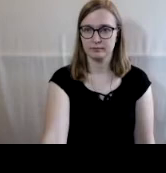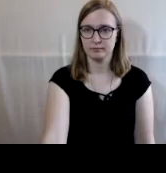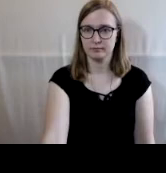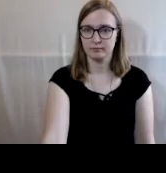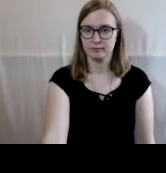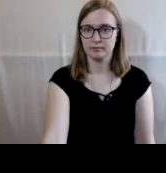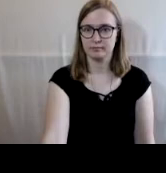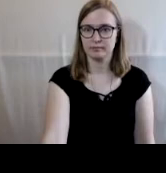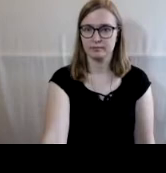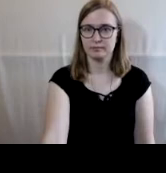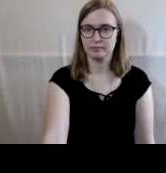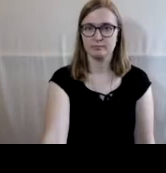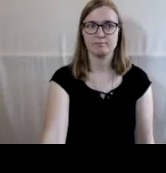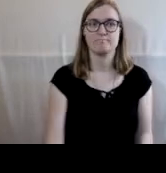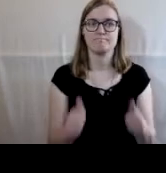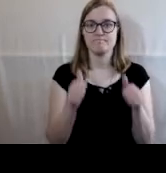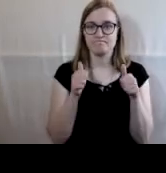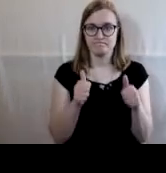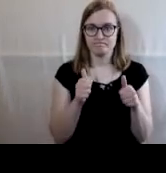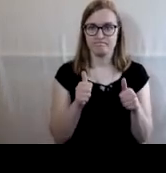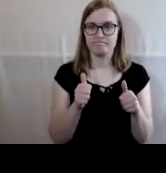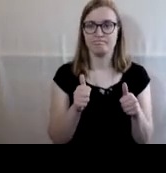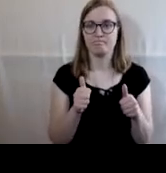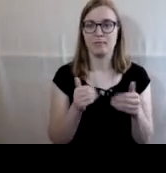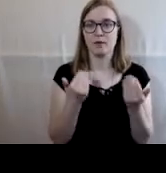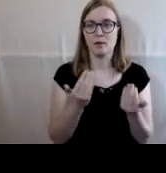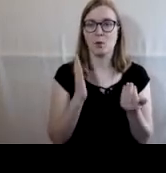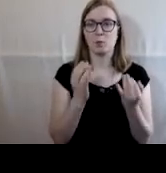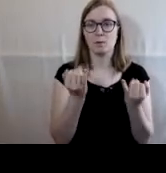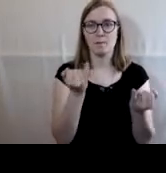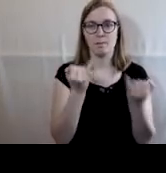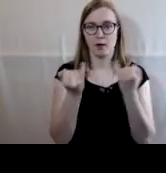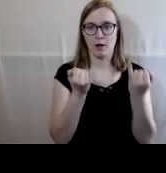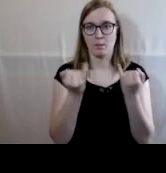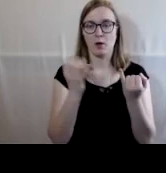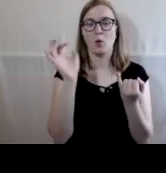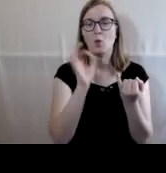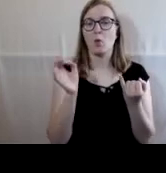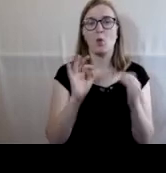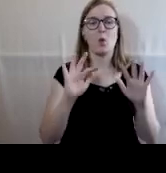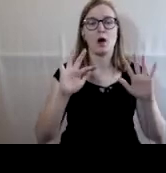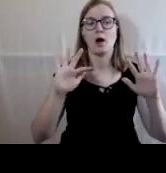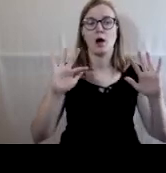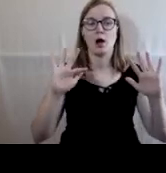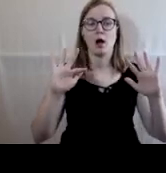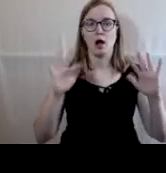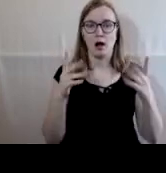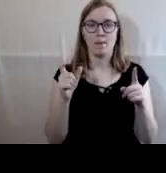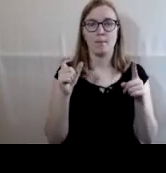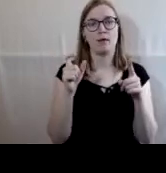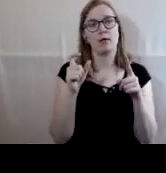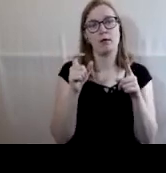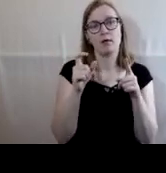So we're going to talk in this session, it's about how to upgrade subject areas,